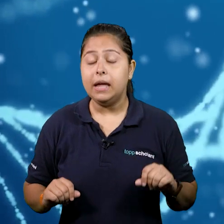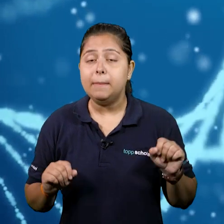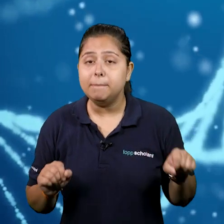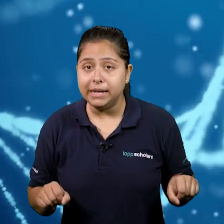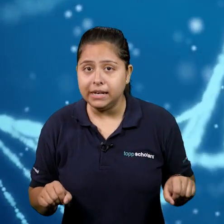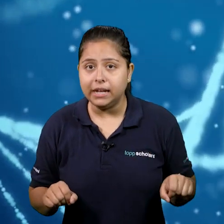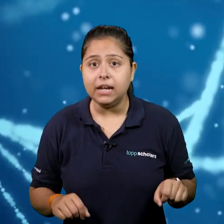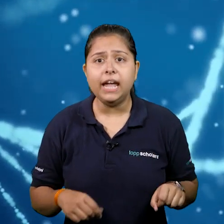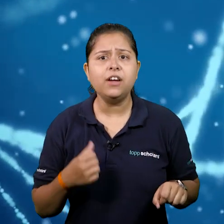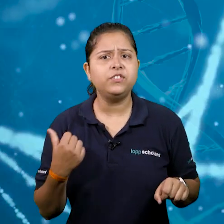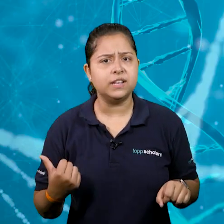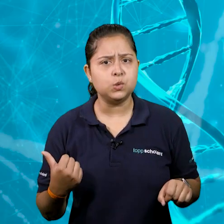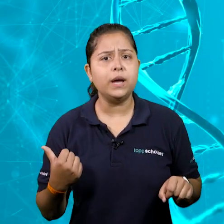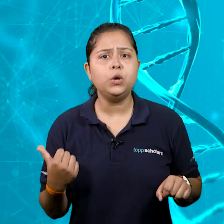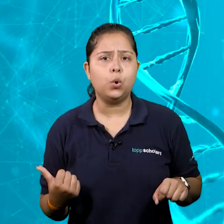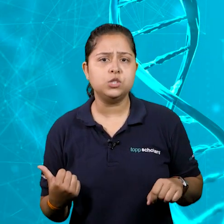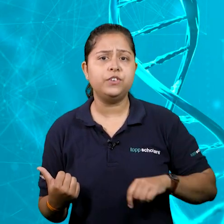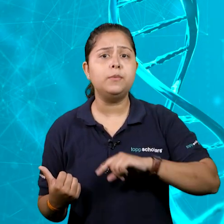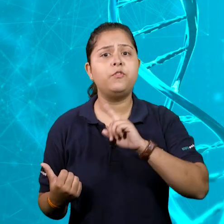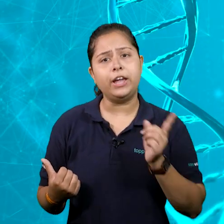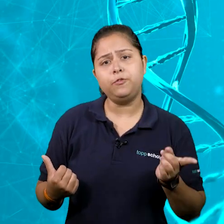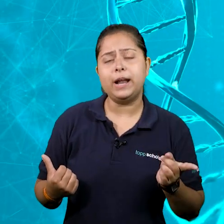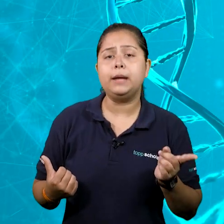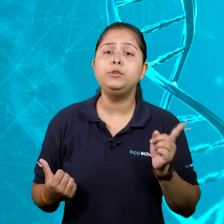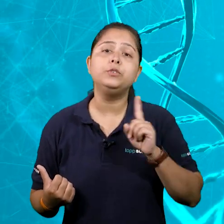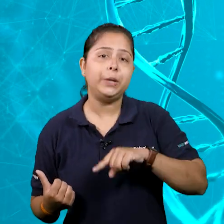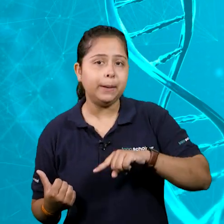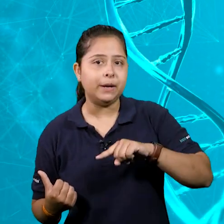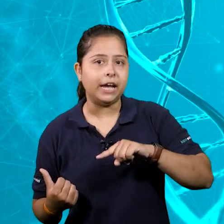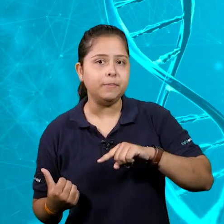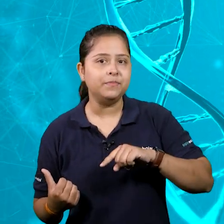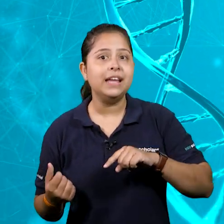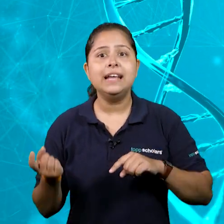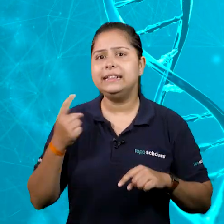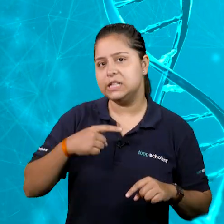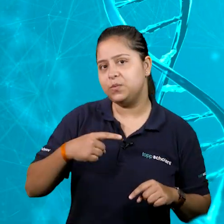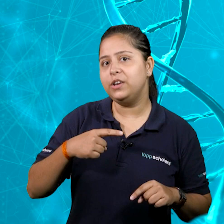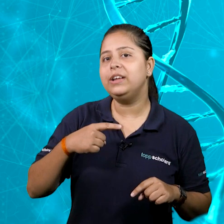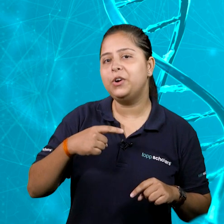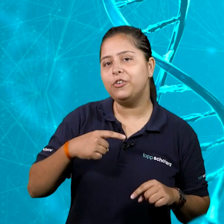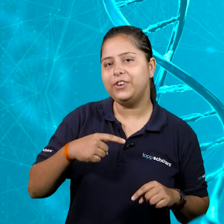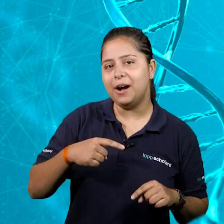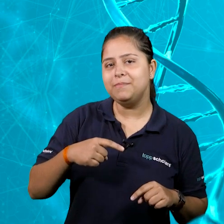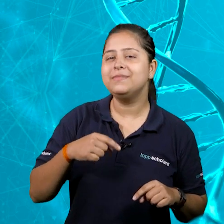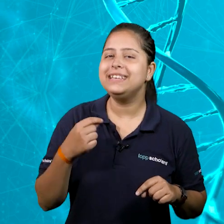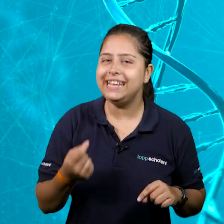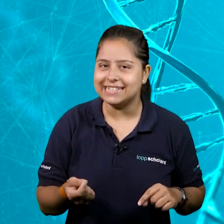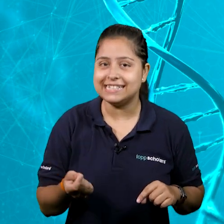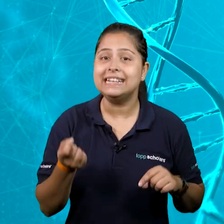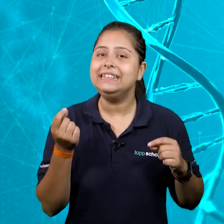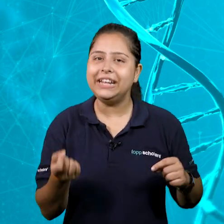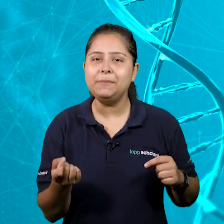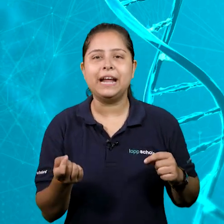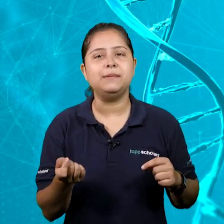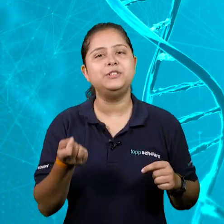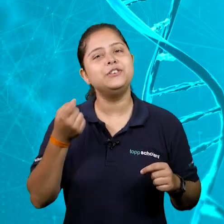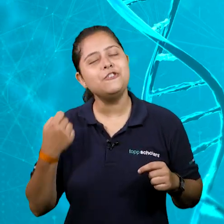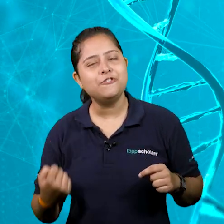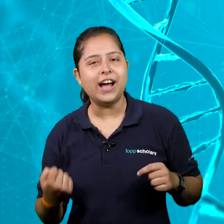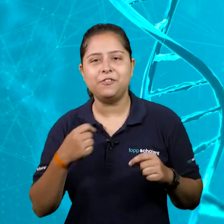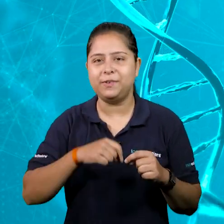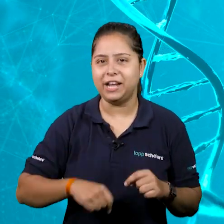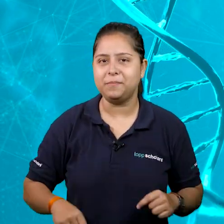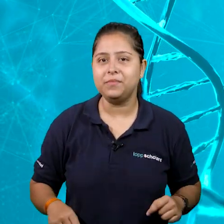one. Meaning, if this one goes from 5 prime to 3 prime, this one will go from, yes, 3 prime